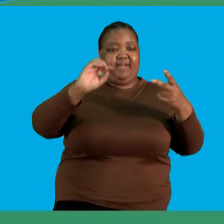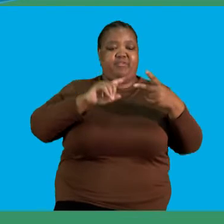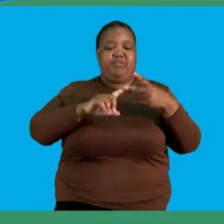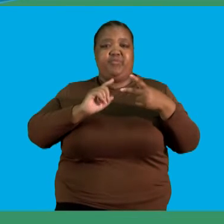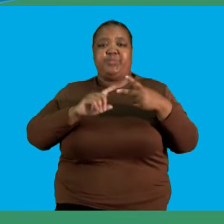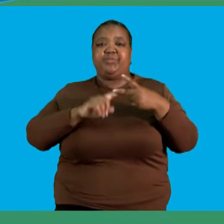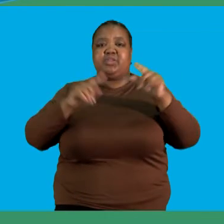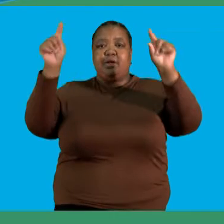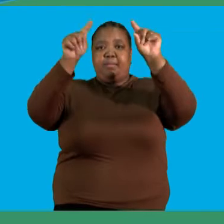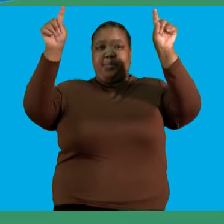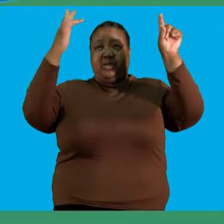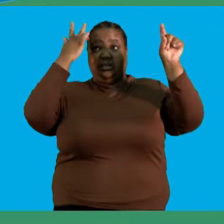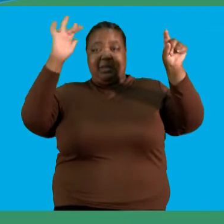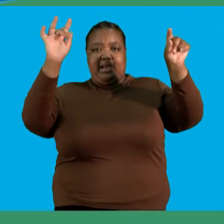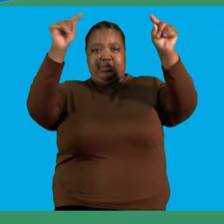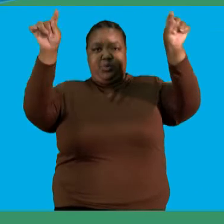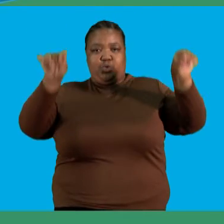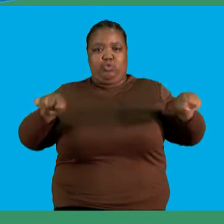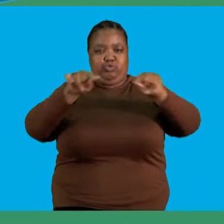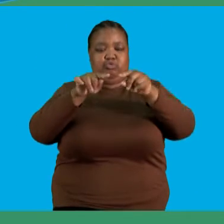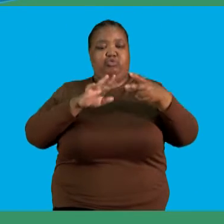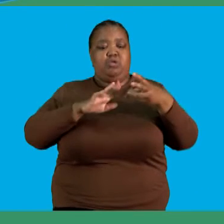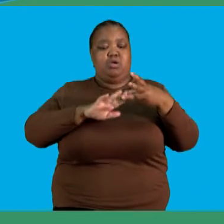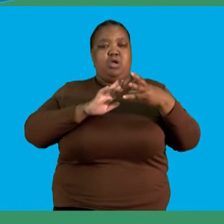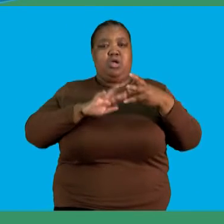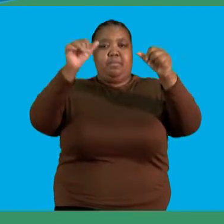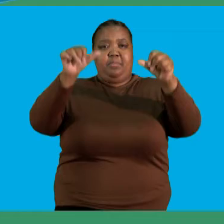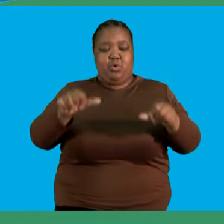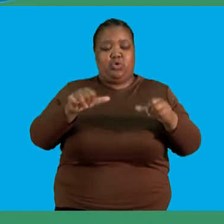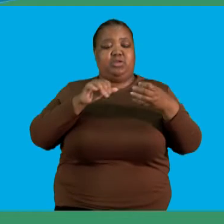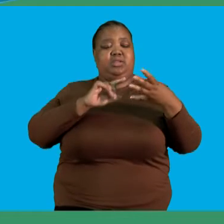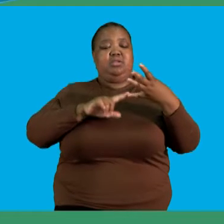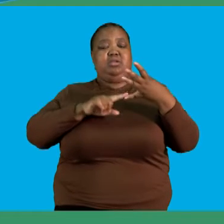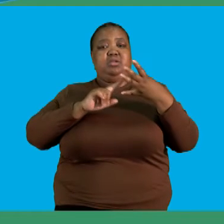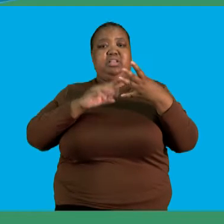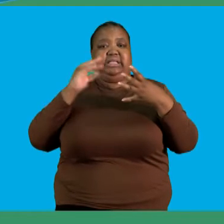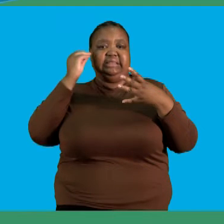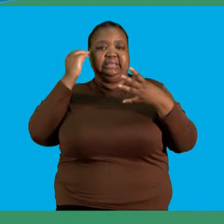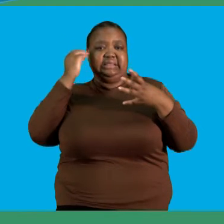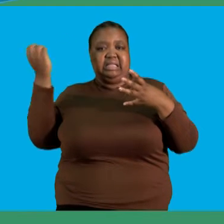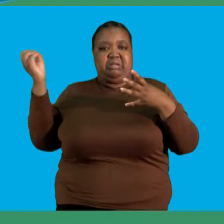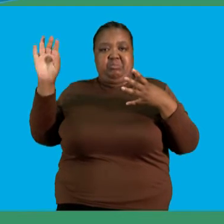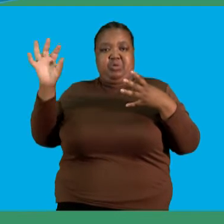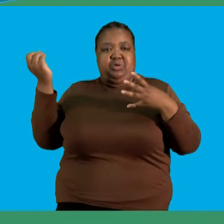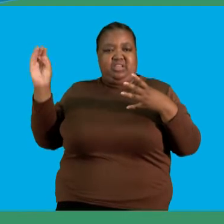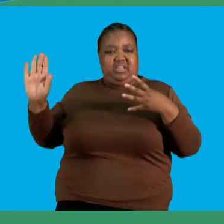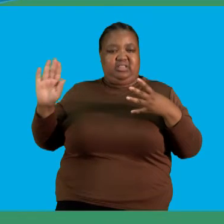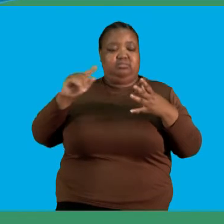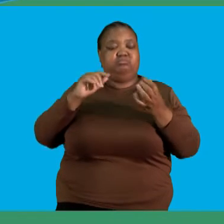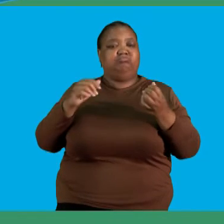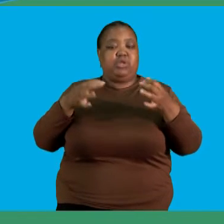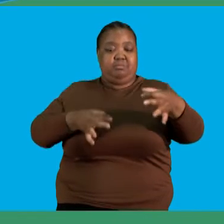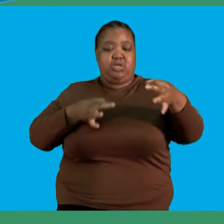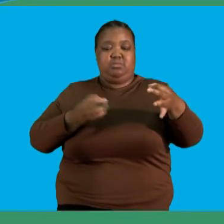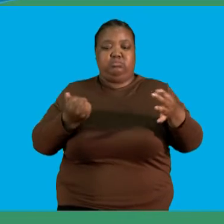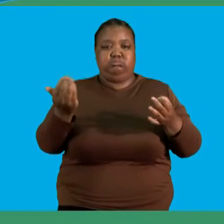board. And then we also have a poster together with a data projector or a PowerPoint. Then we also have a